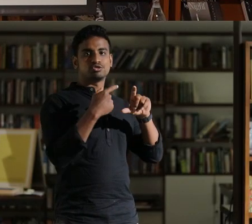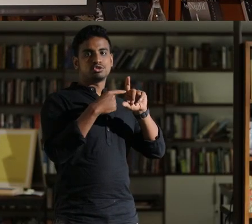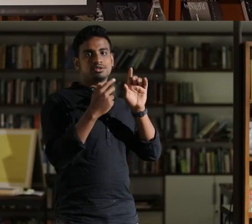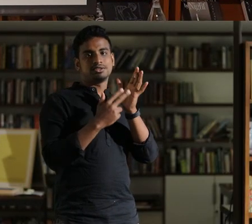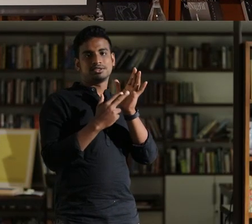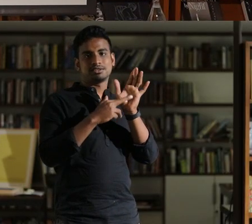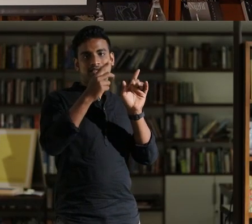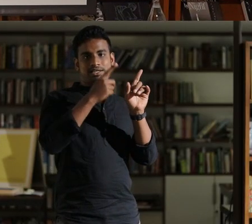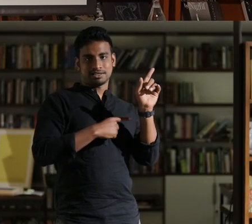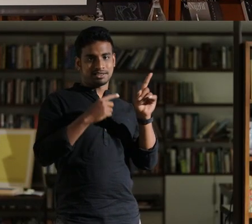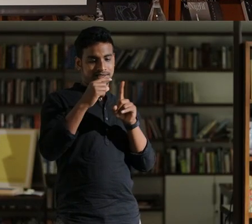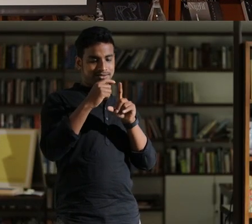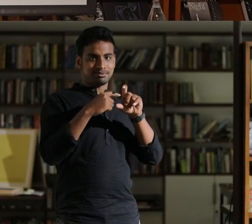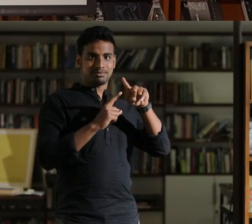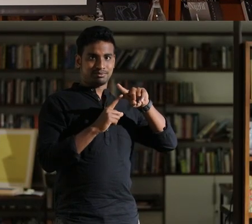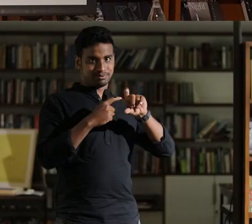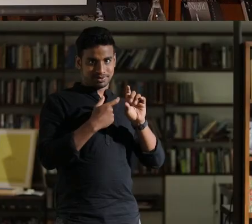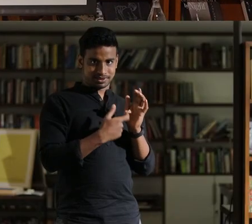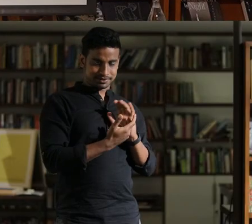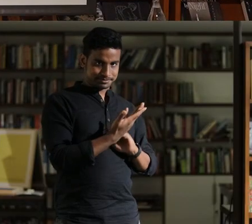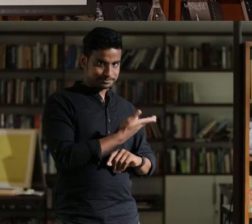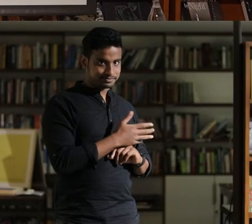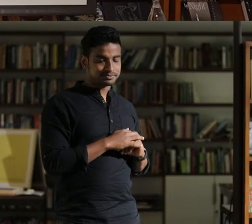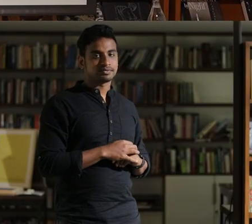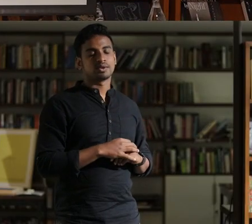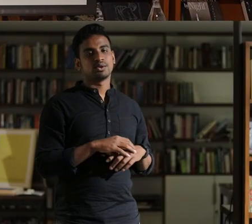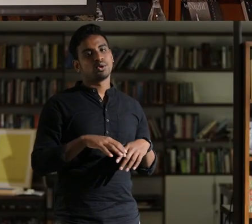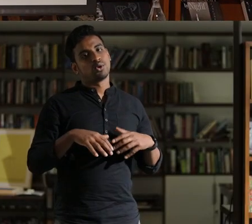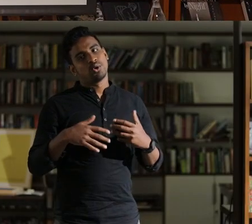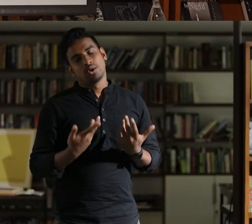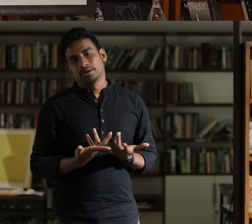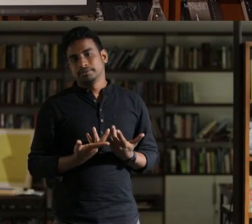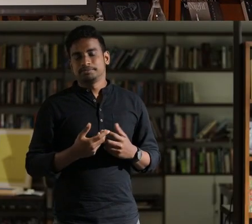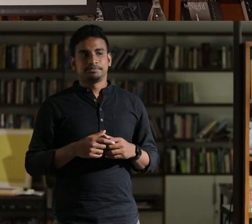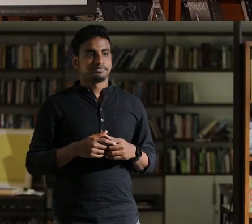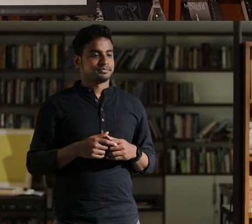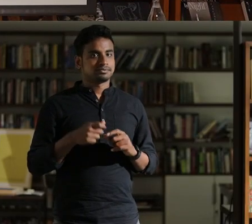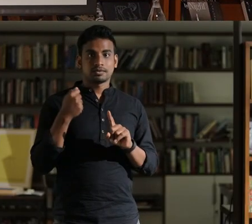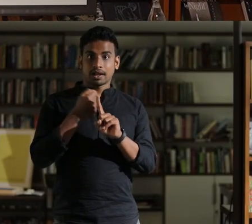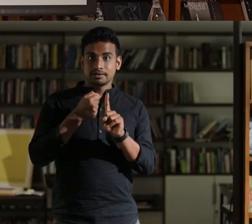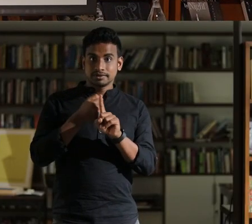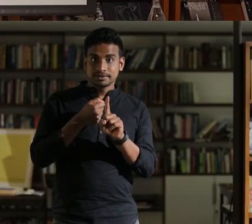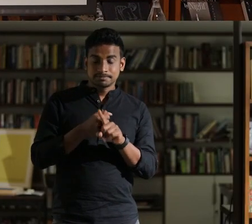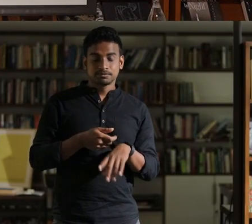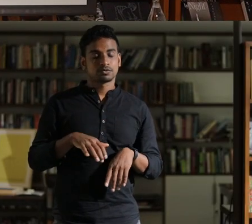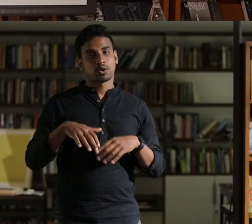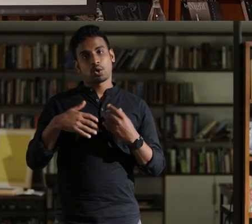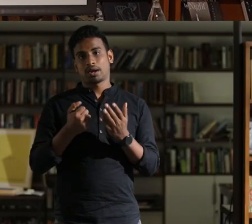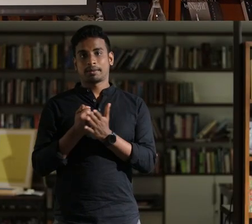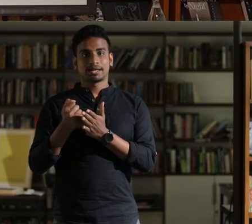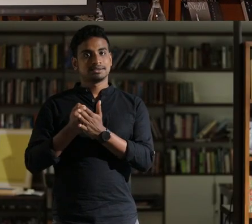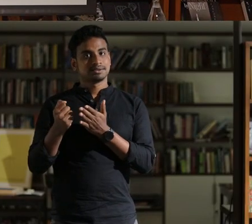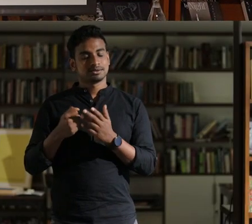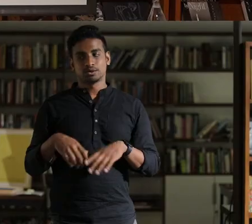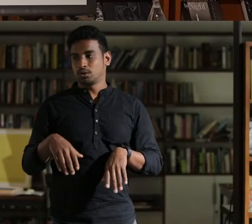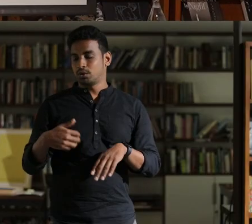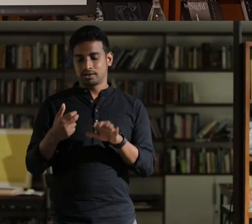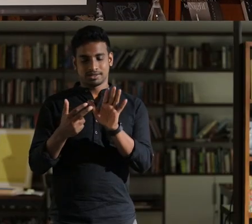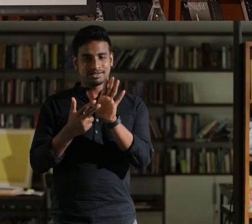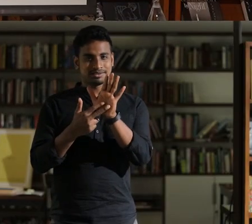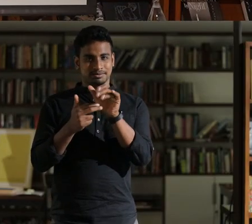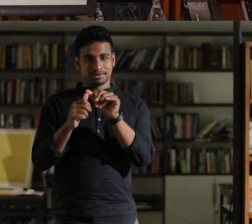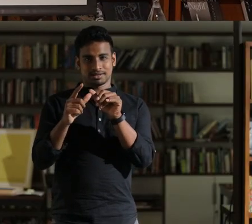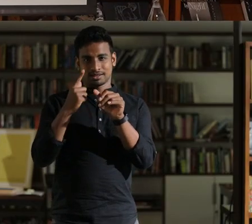Peters, or it can be a practitioner, or it can be activists like Nalini Nayak and